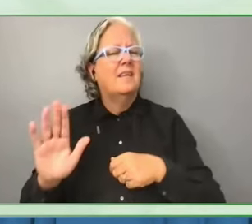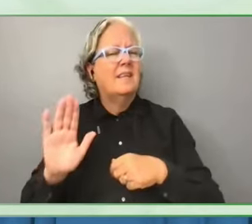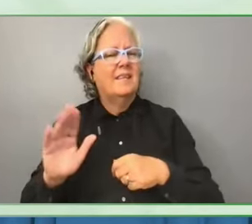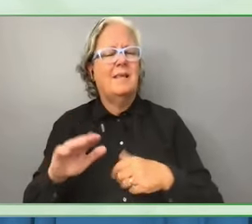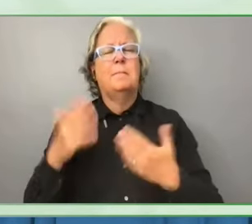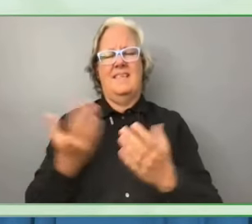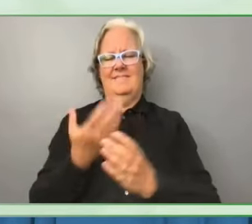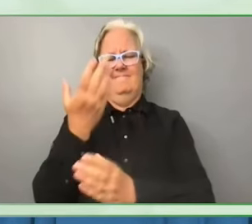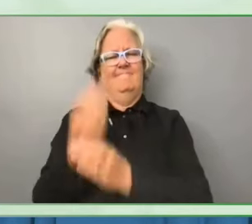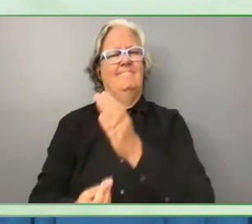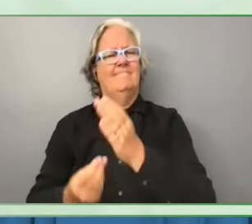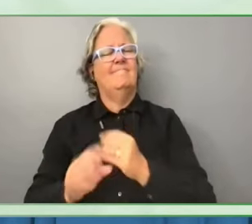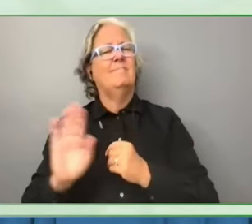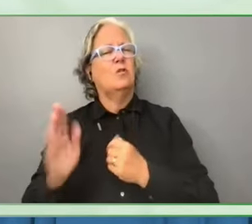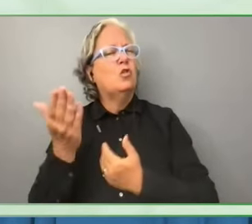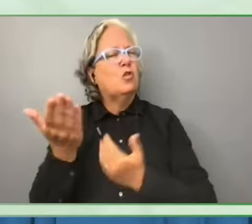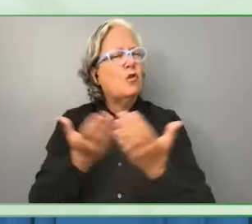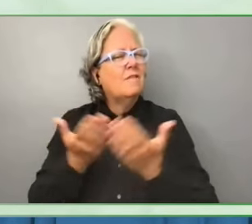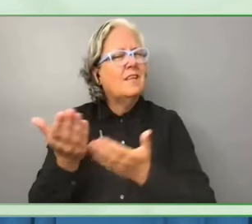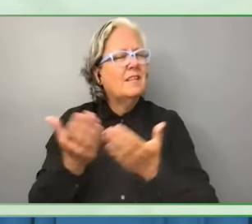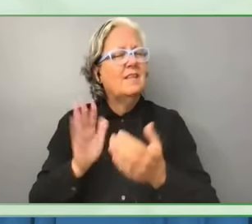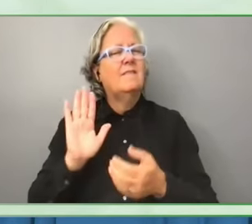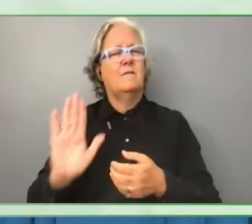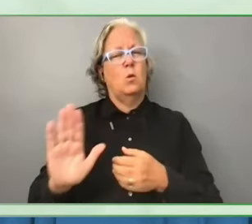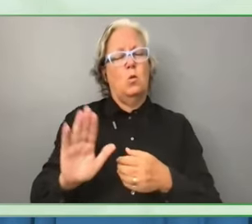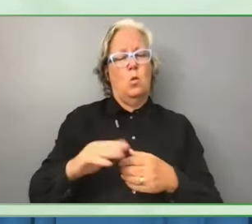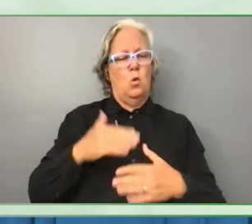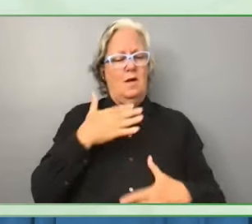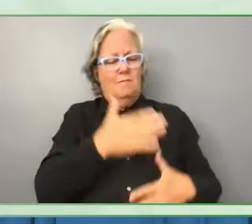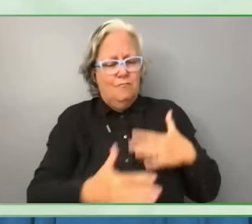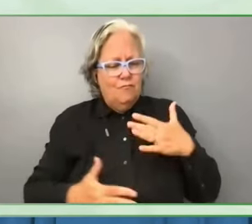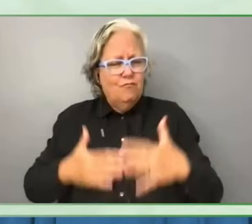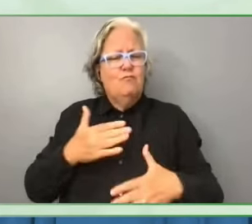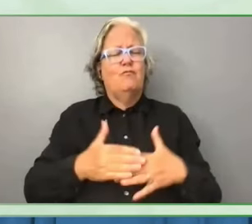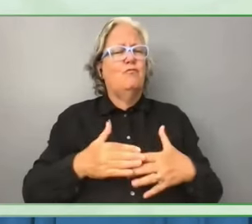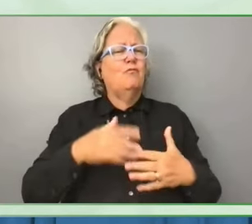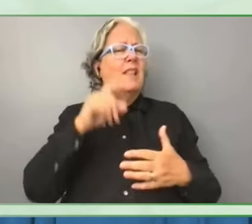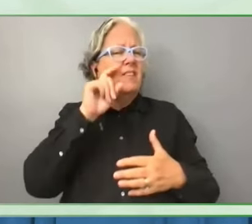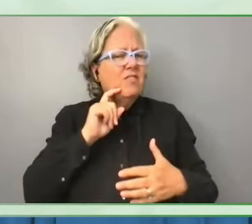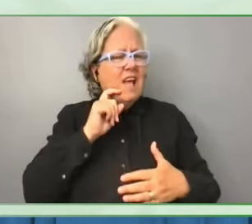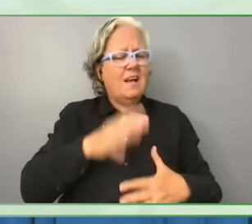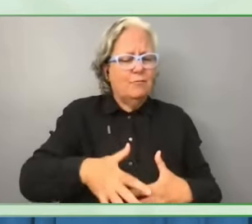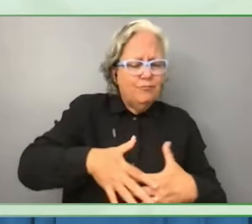services, which often overlook people with disabilities, and disability services and support that